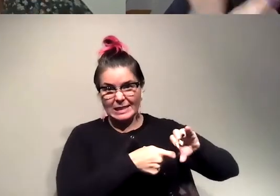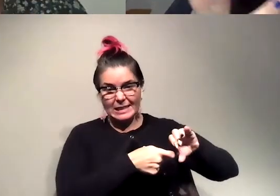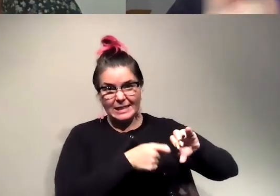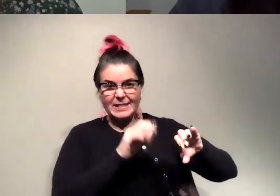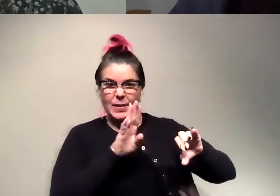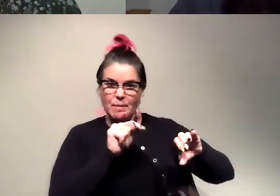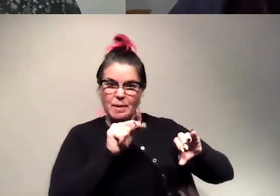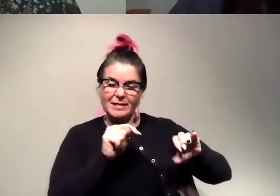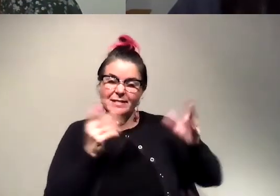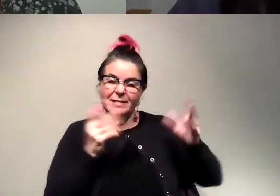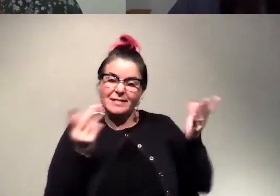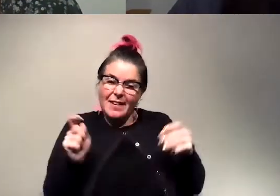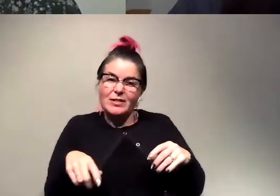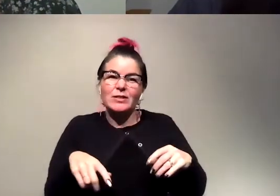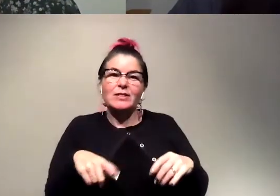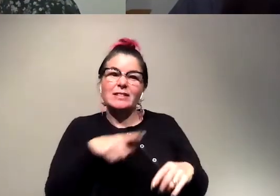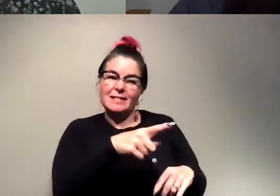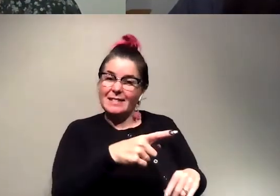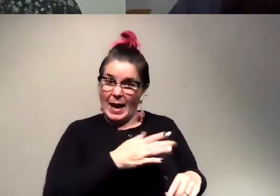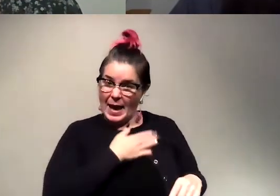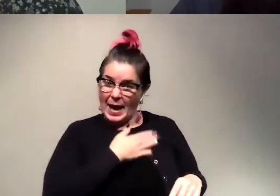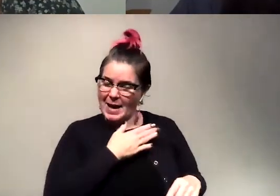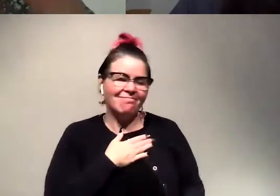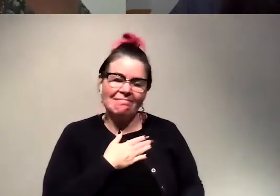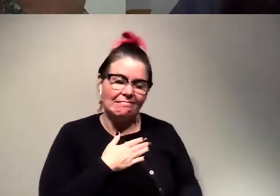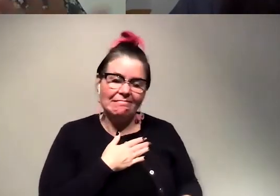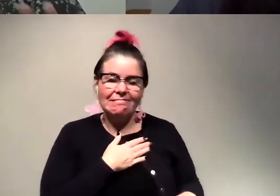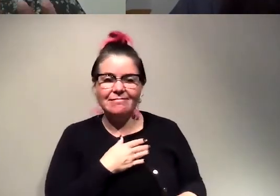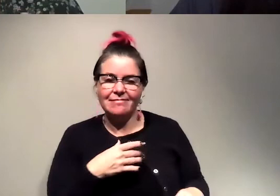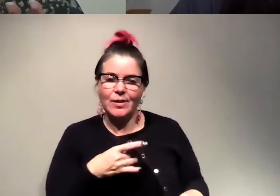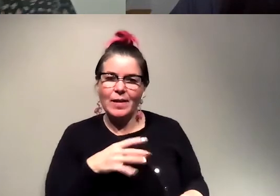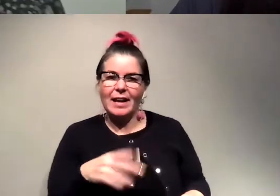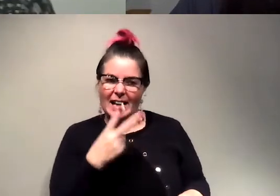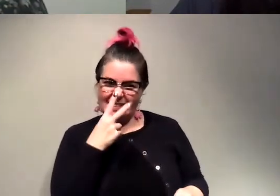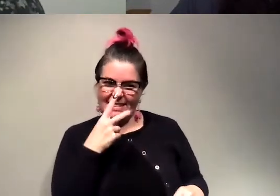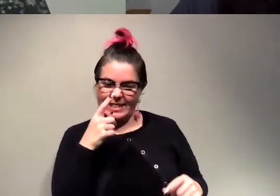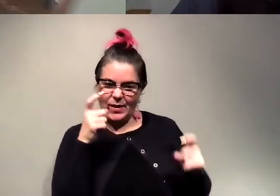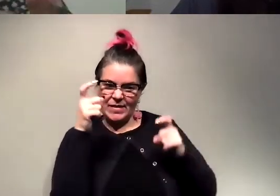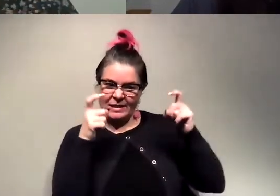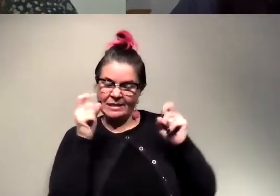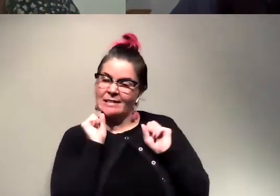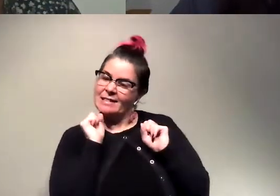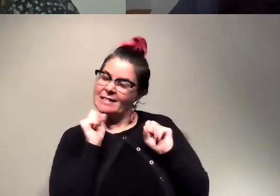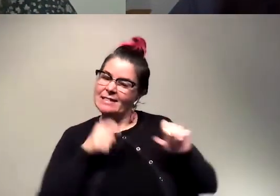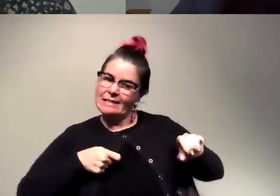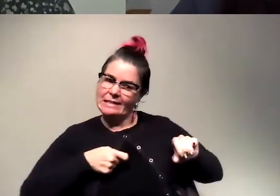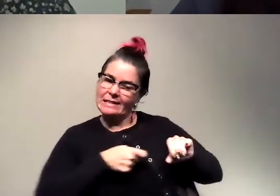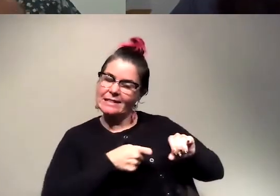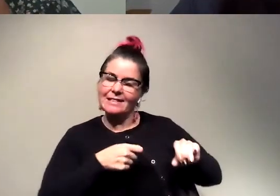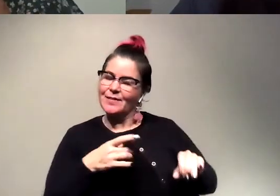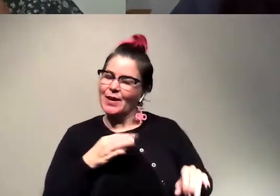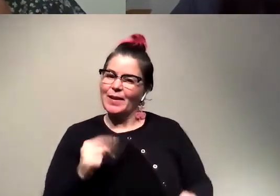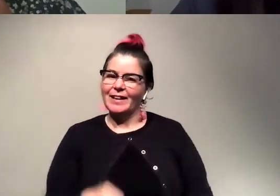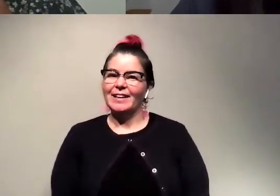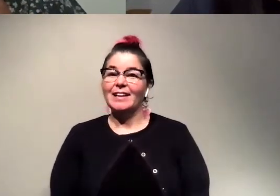butts, and they're not very happy about that. I can see on their faces they don't like it. I wouldn't like that.